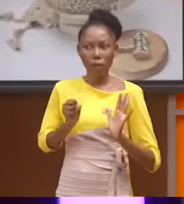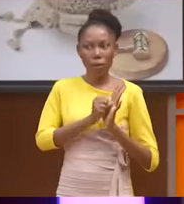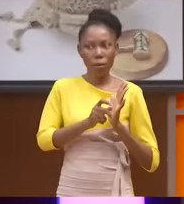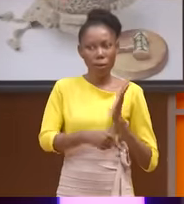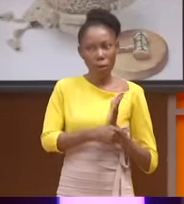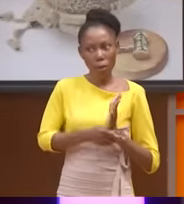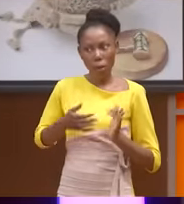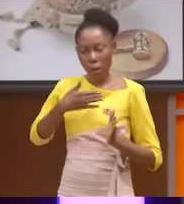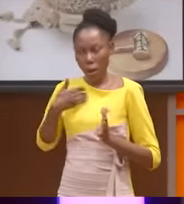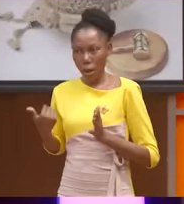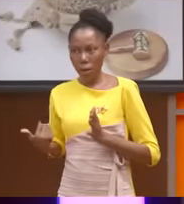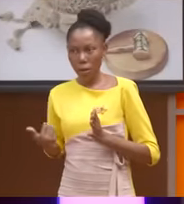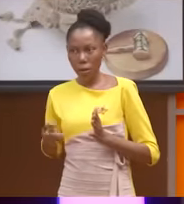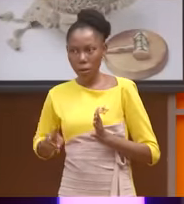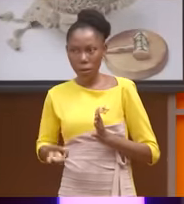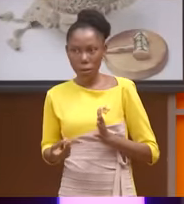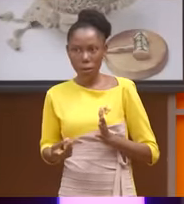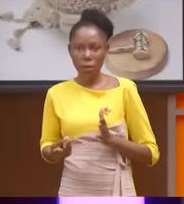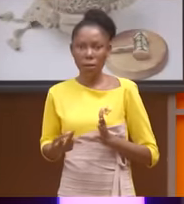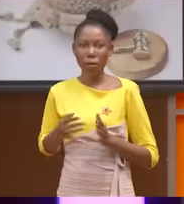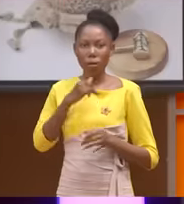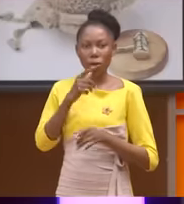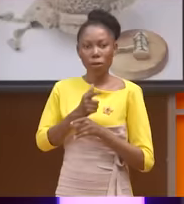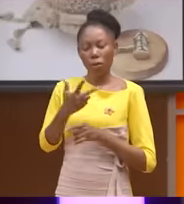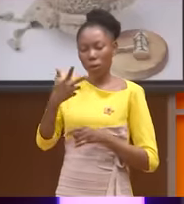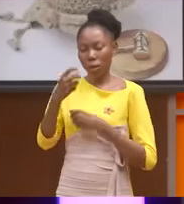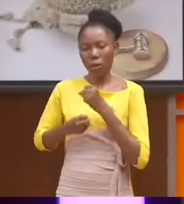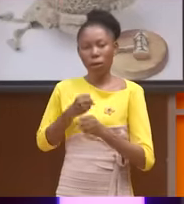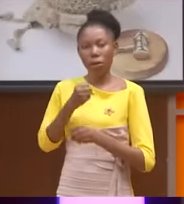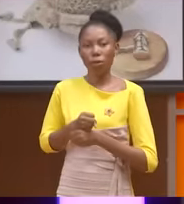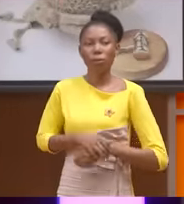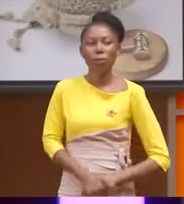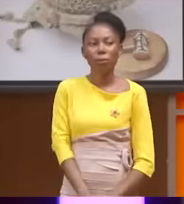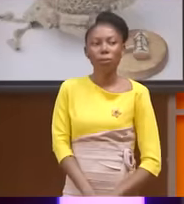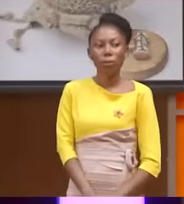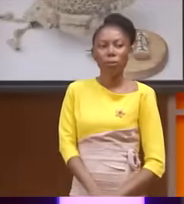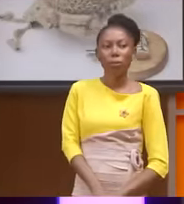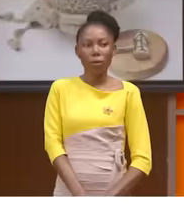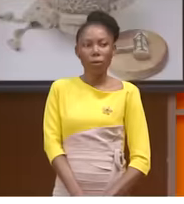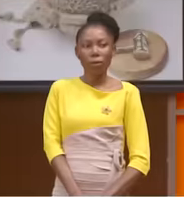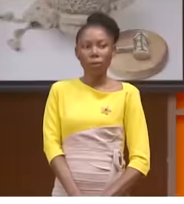September. The other one on May. 3 years. No problem.